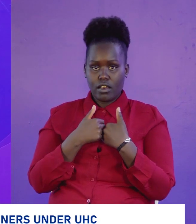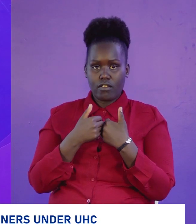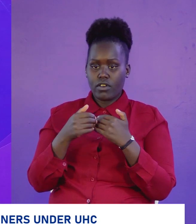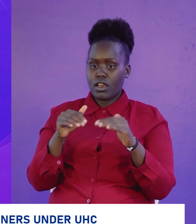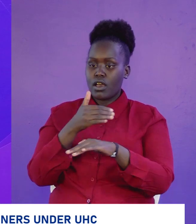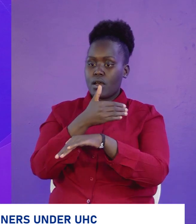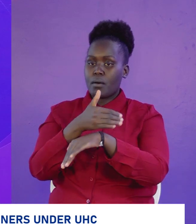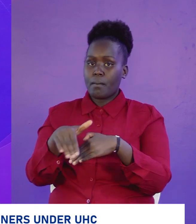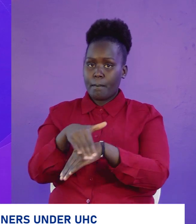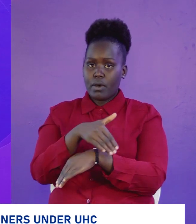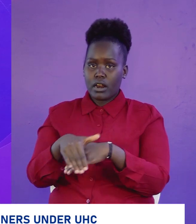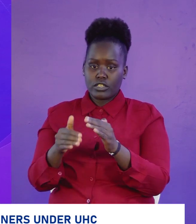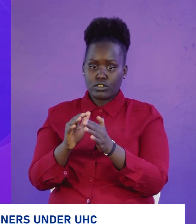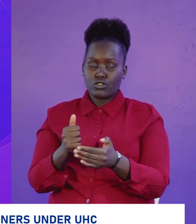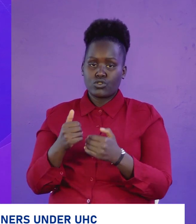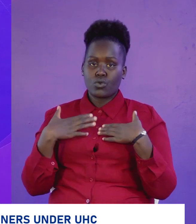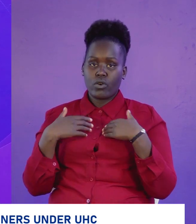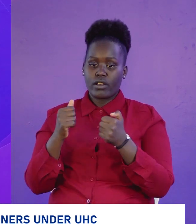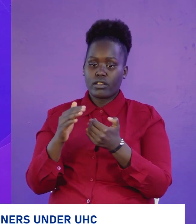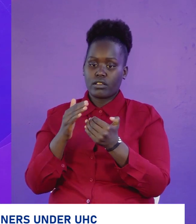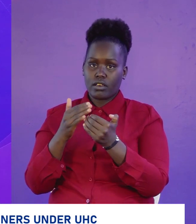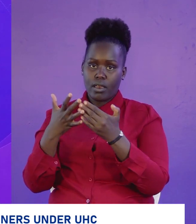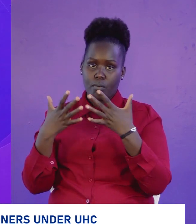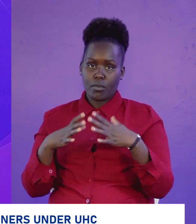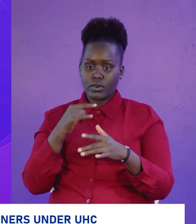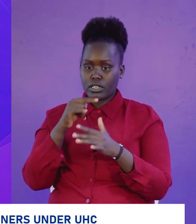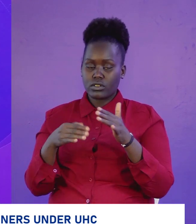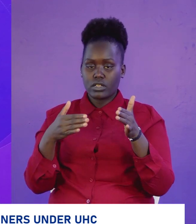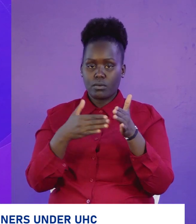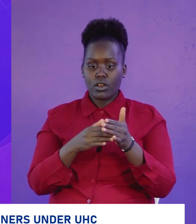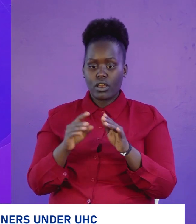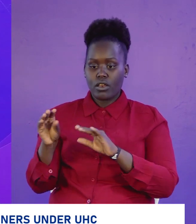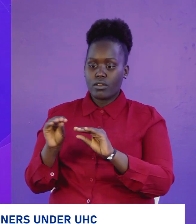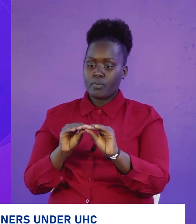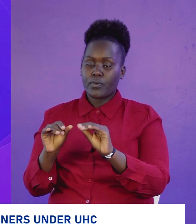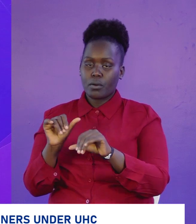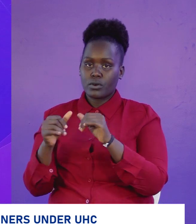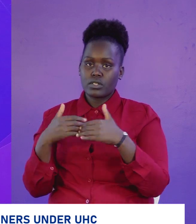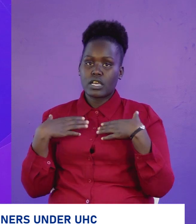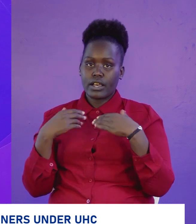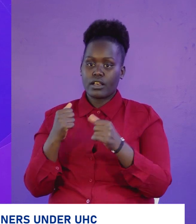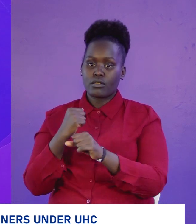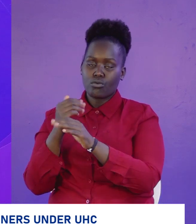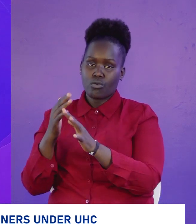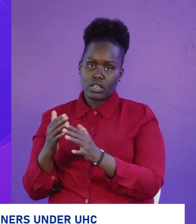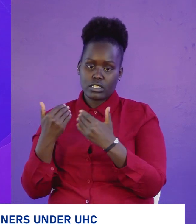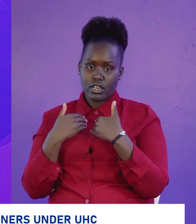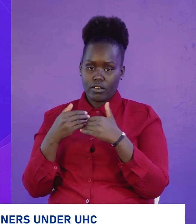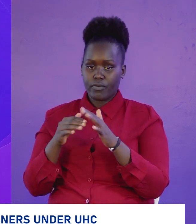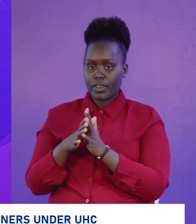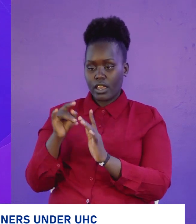barriers to healthcare delivery. He maintained that blocking the movement of health workers undermines the very goal